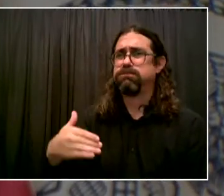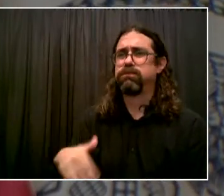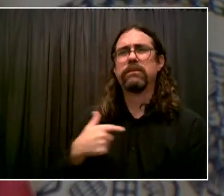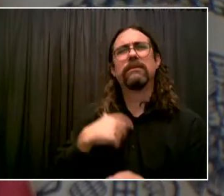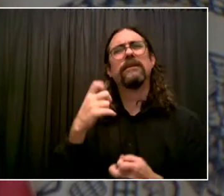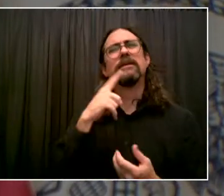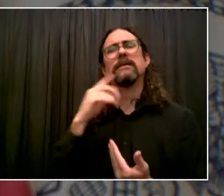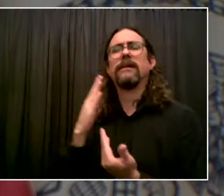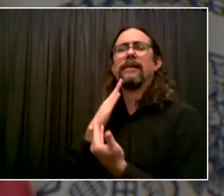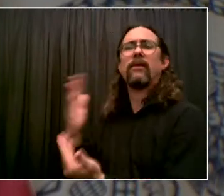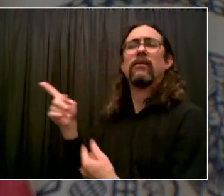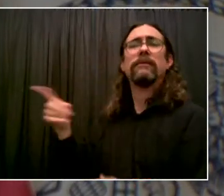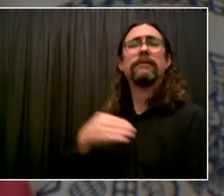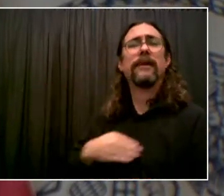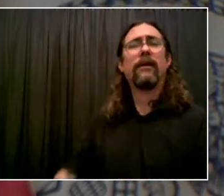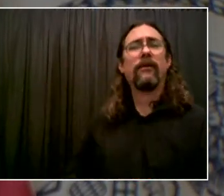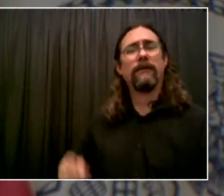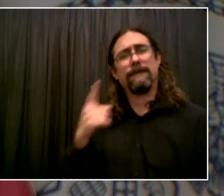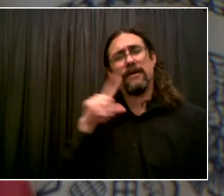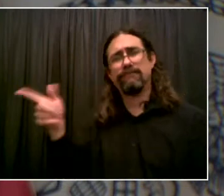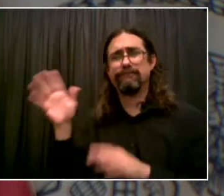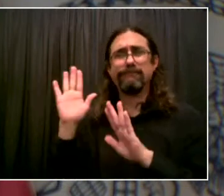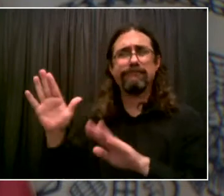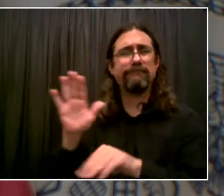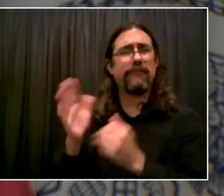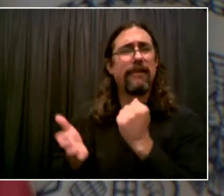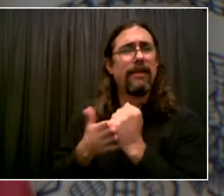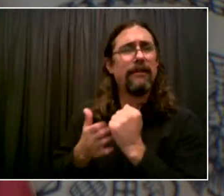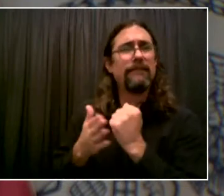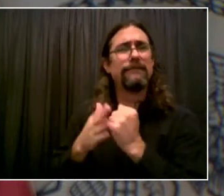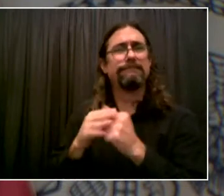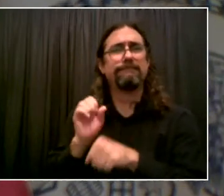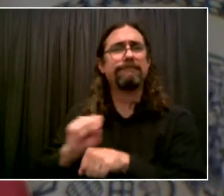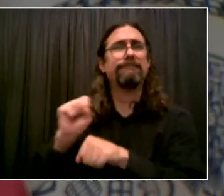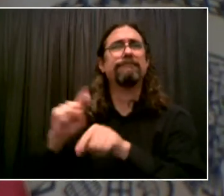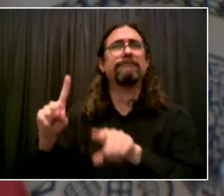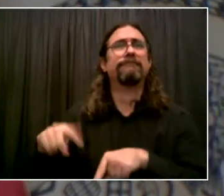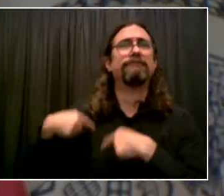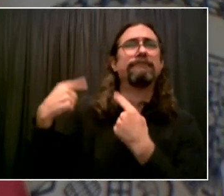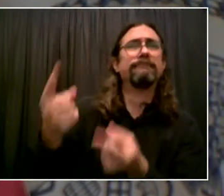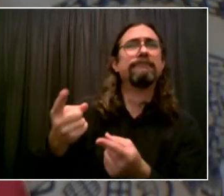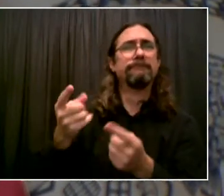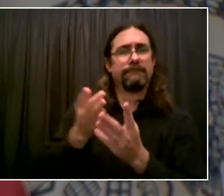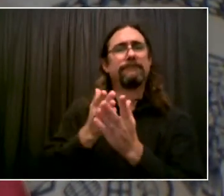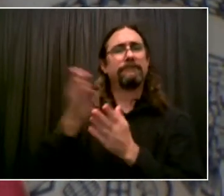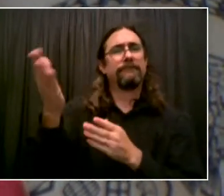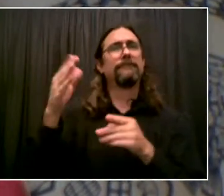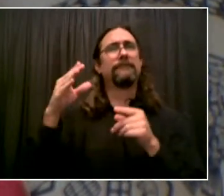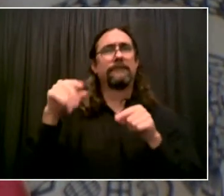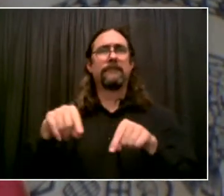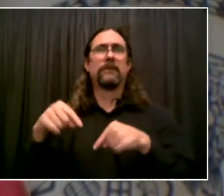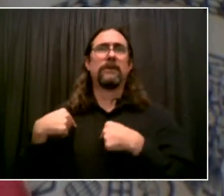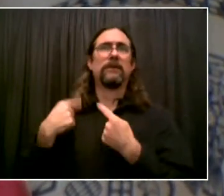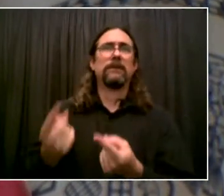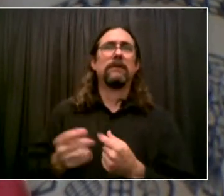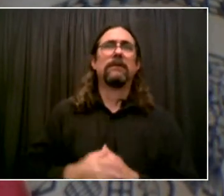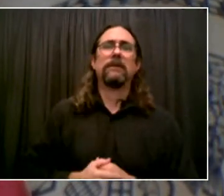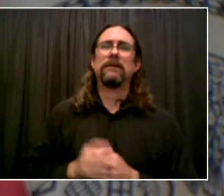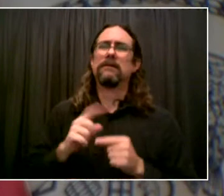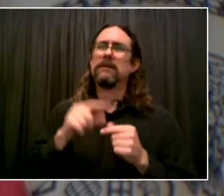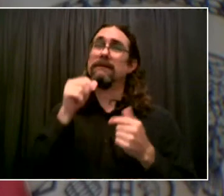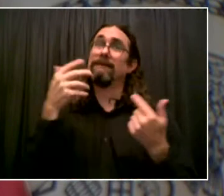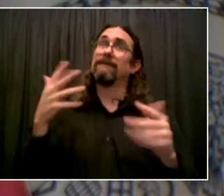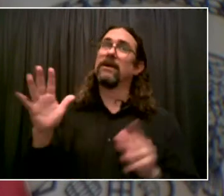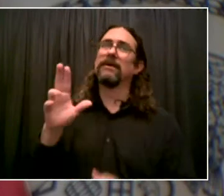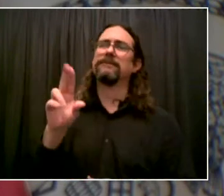and we have a lot of work to make sure we make that place a better place for the detainees here. So we're still on the path to